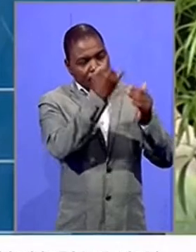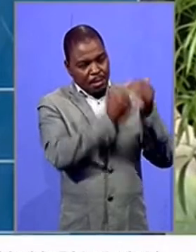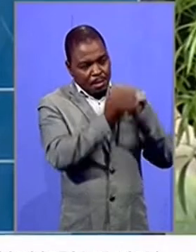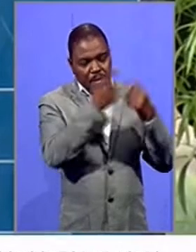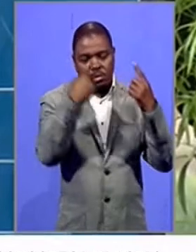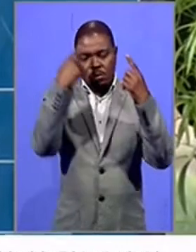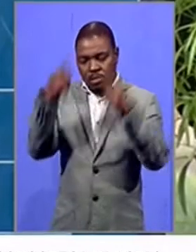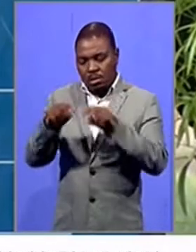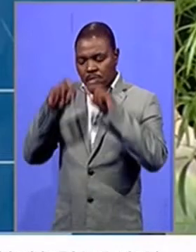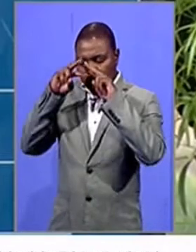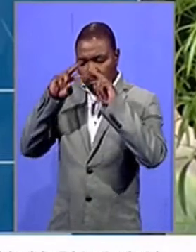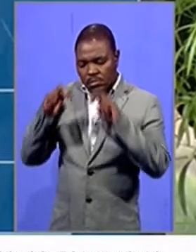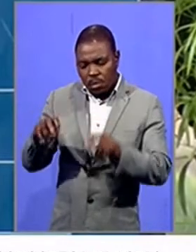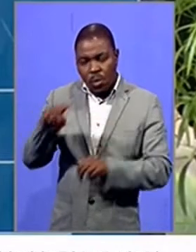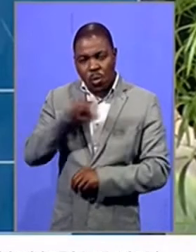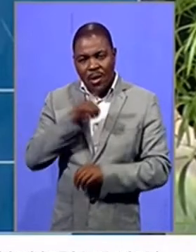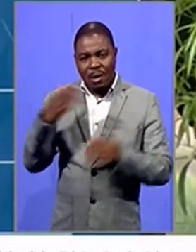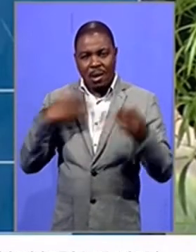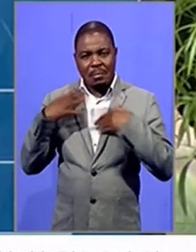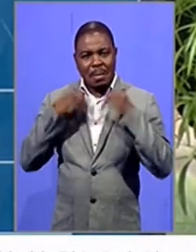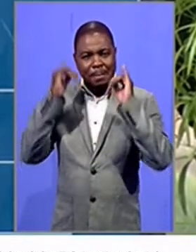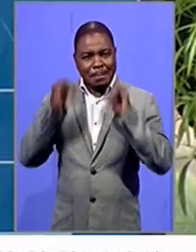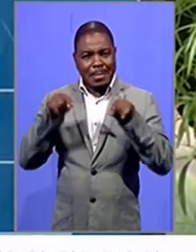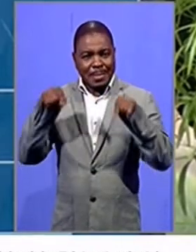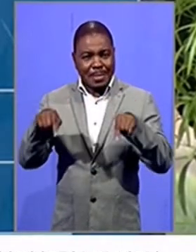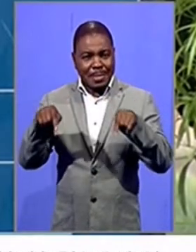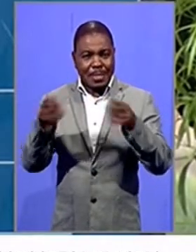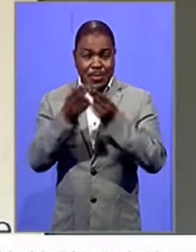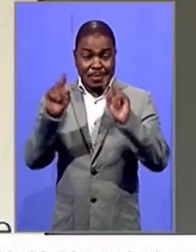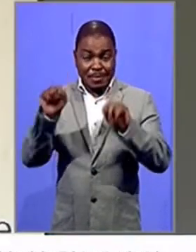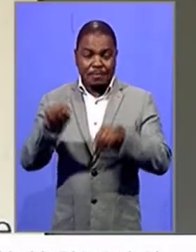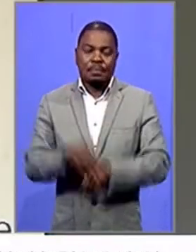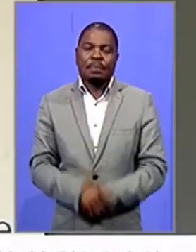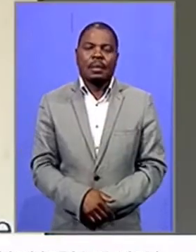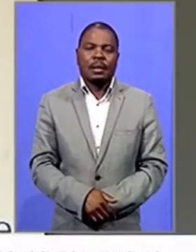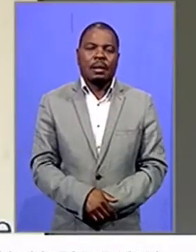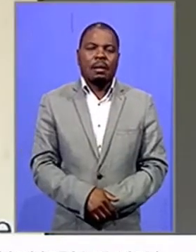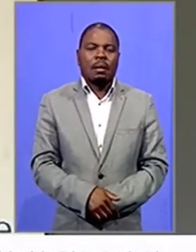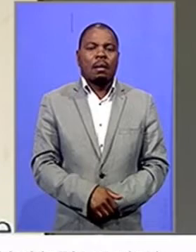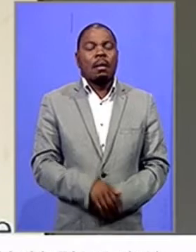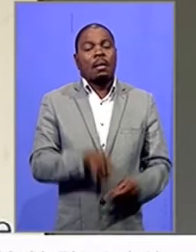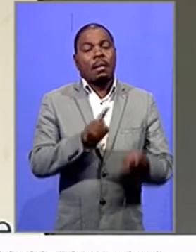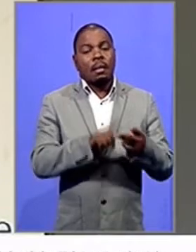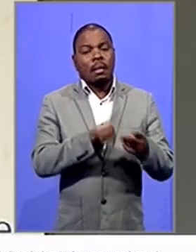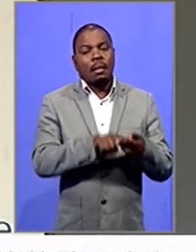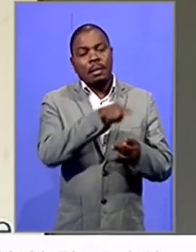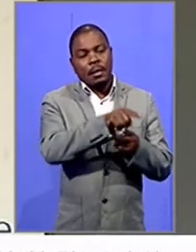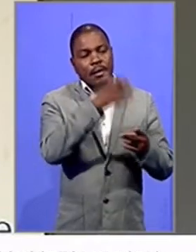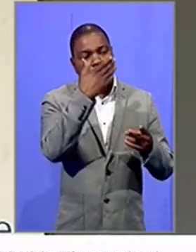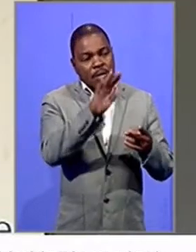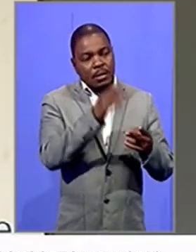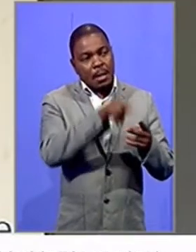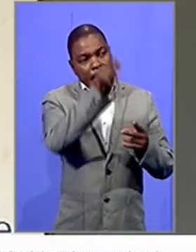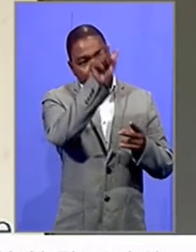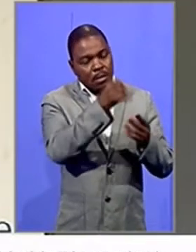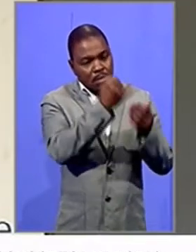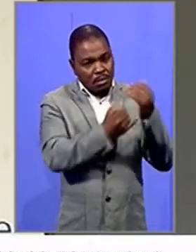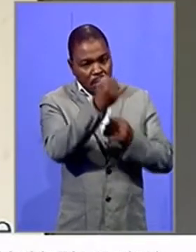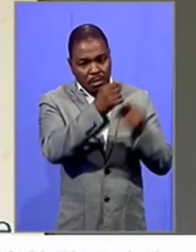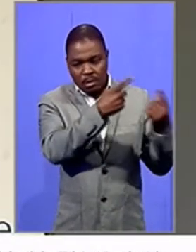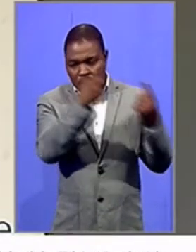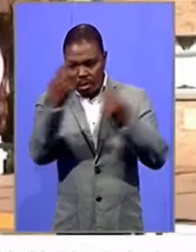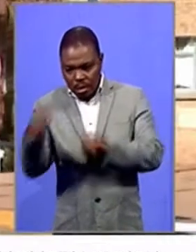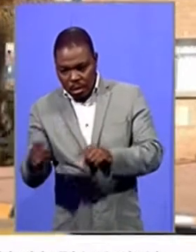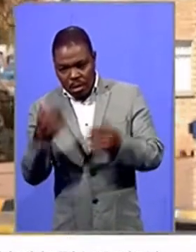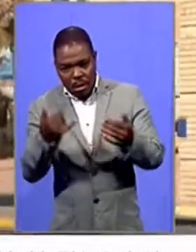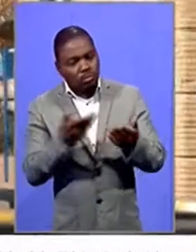ho fuputsa ditlaleho tsa tsamaiso e maphemphe university. Motsamaisi ya ileng a romelwa university ha ka